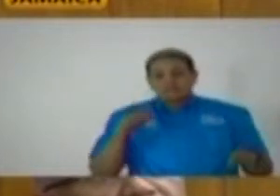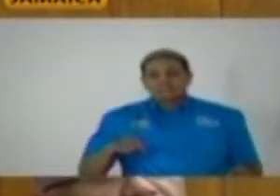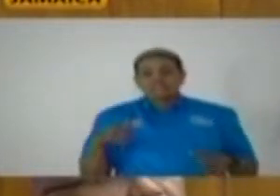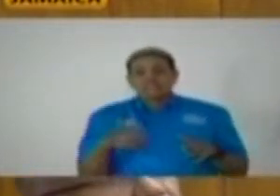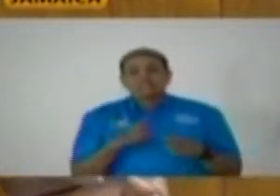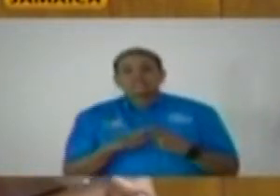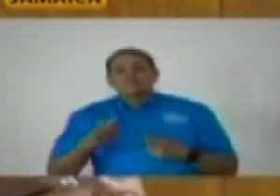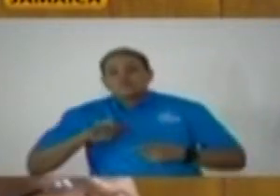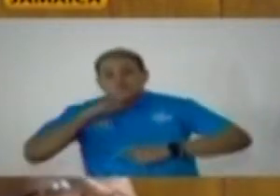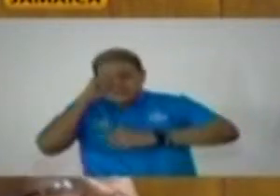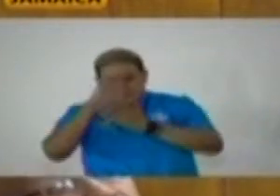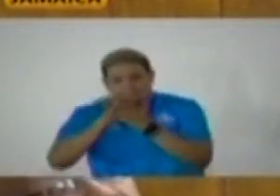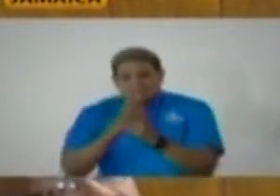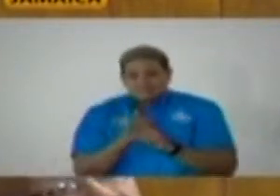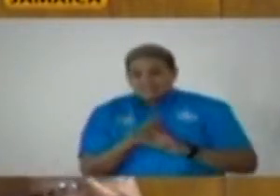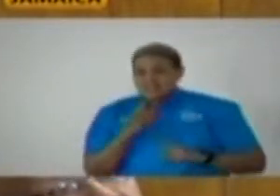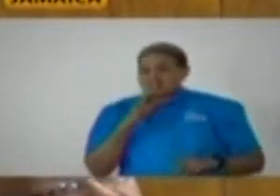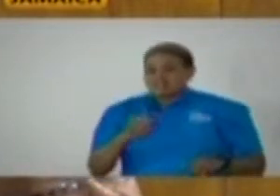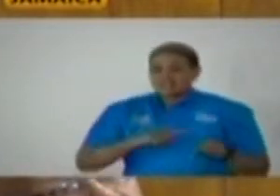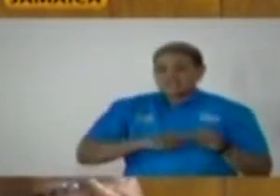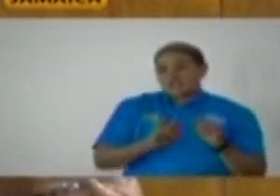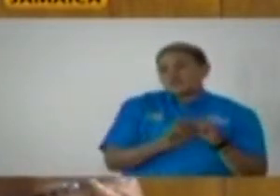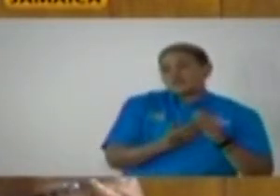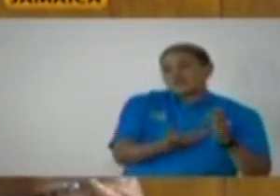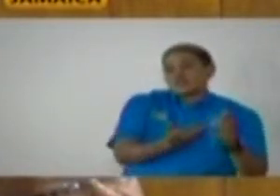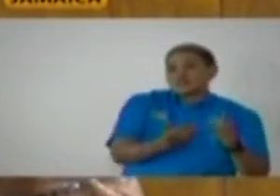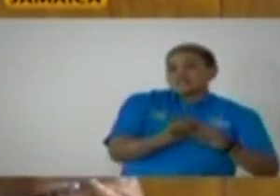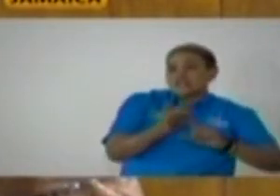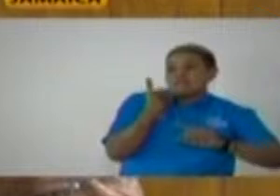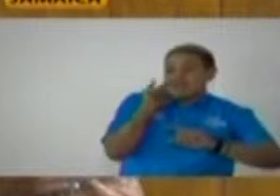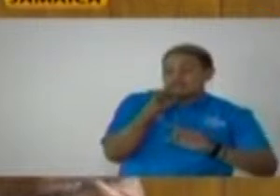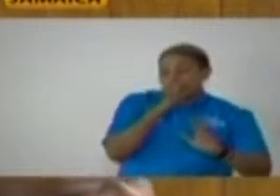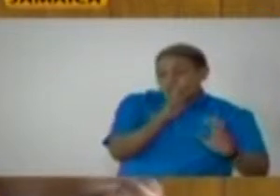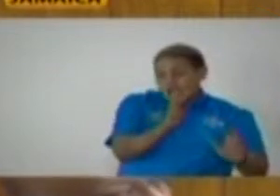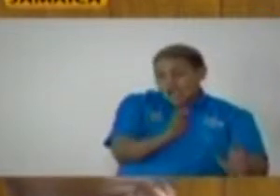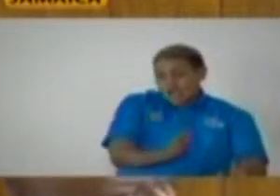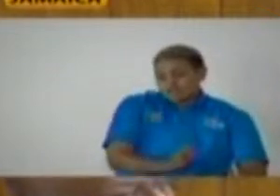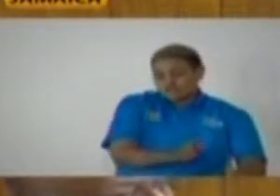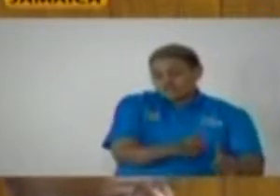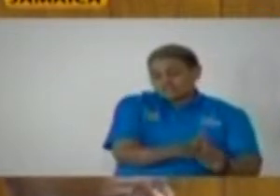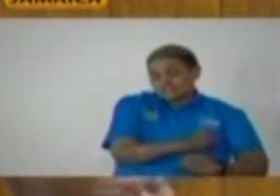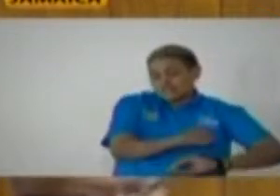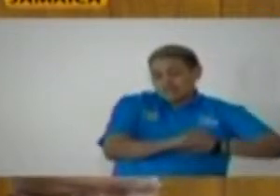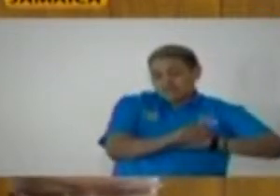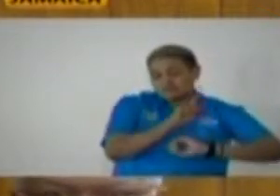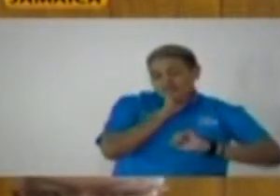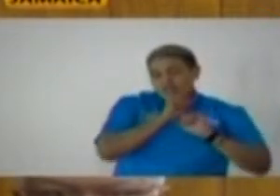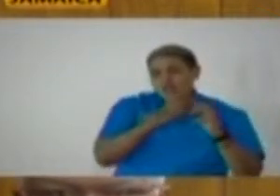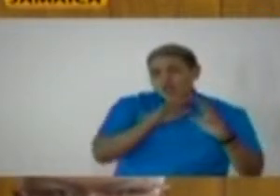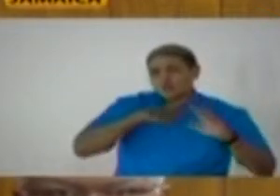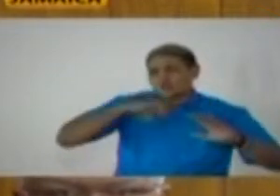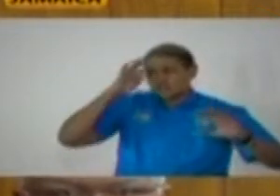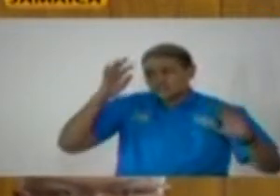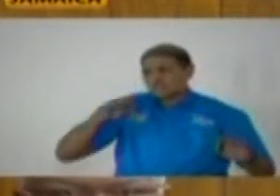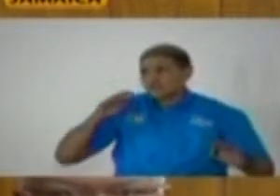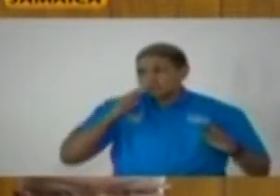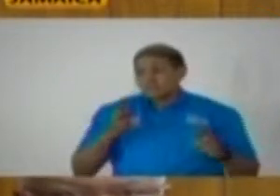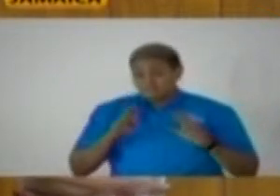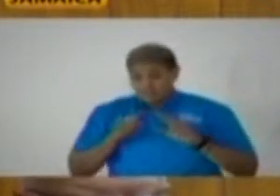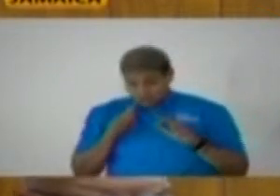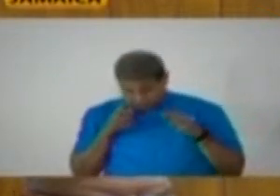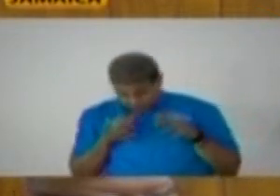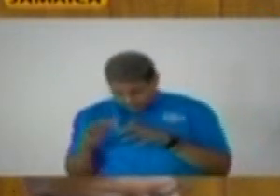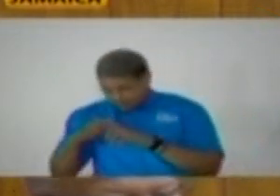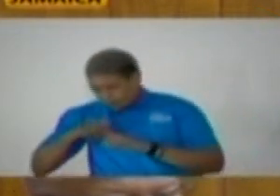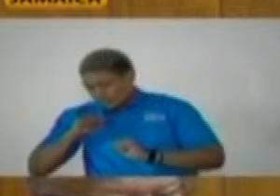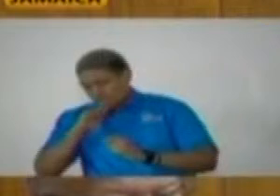And we believe that by starting with having the categories that allow us to determine the value of the sector, we